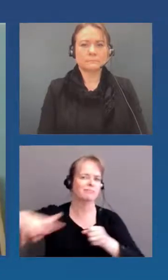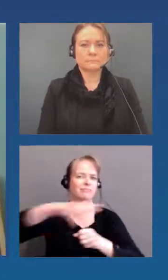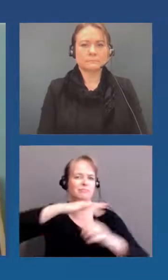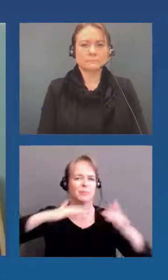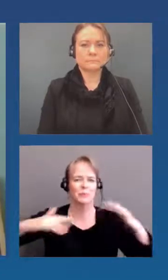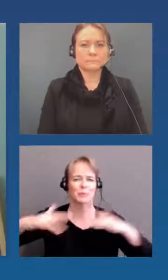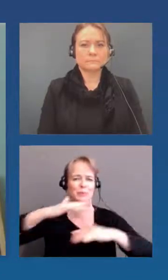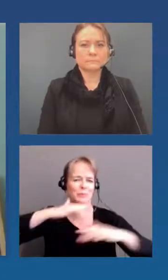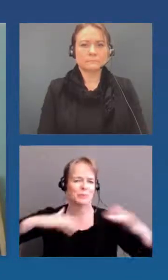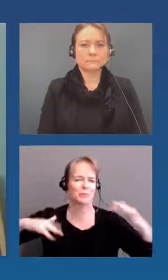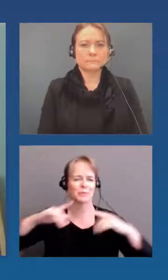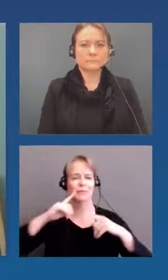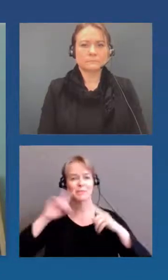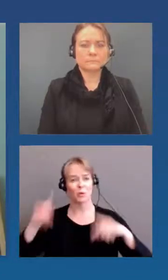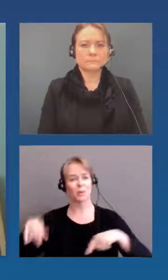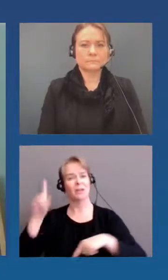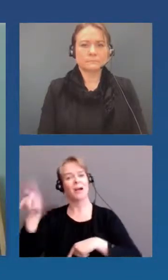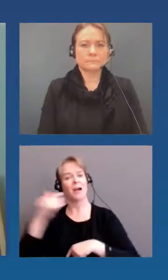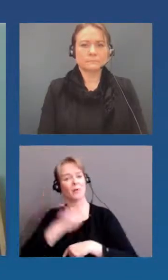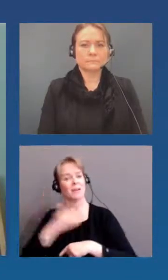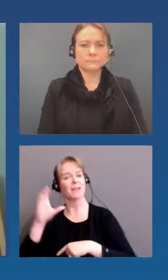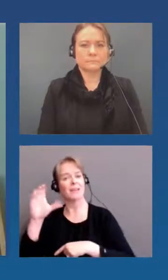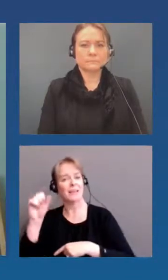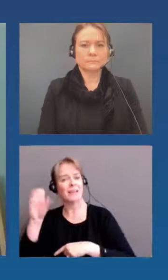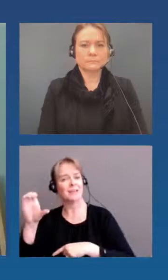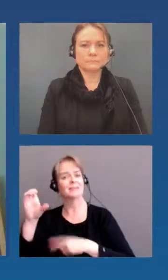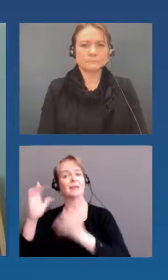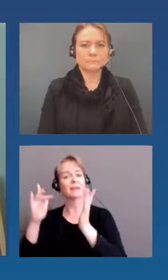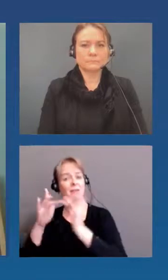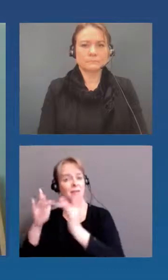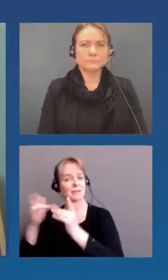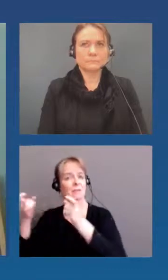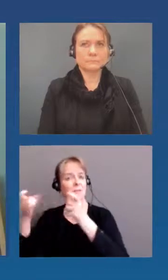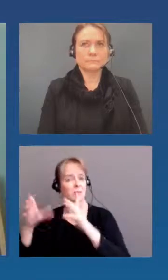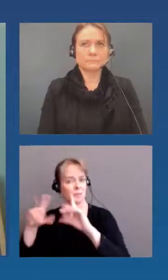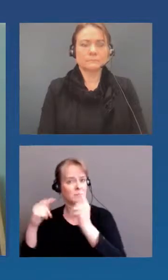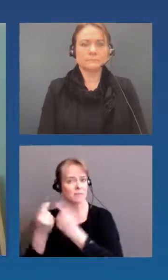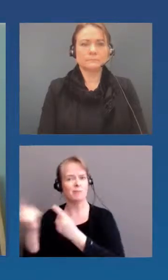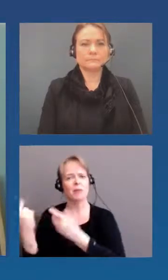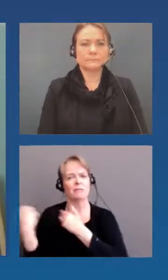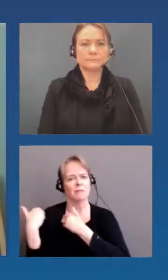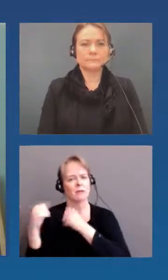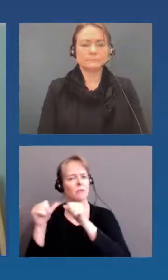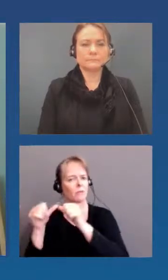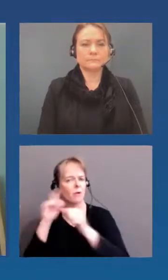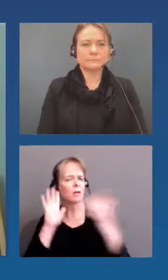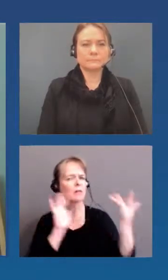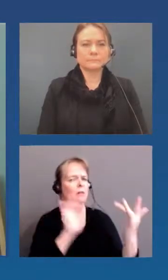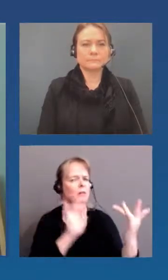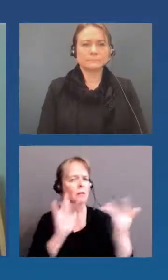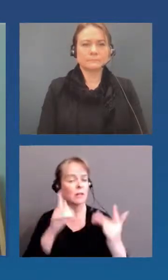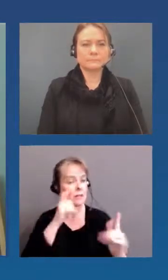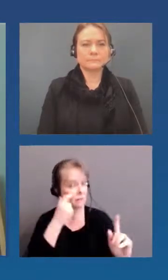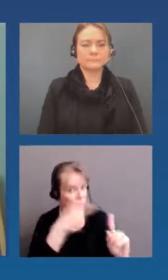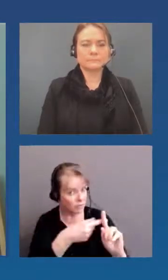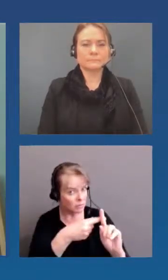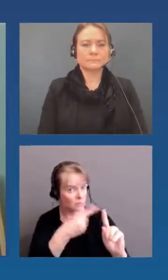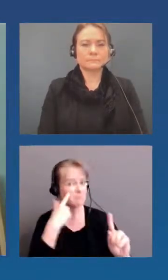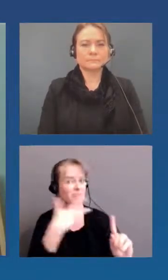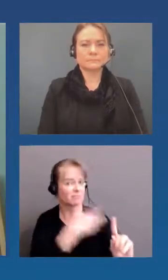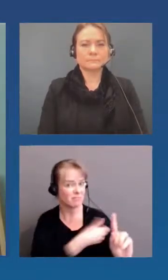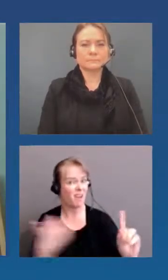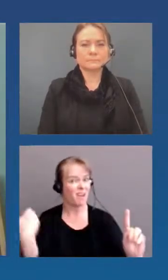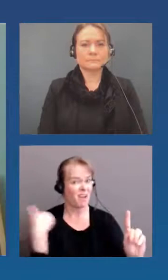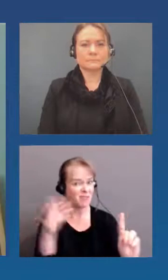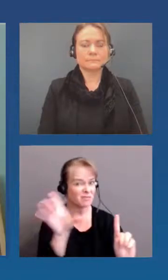and contact management team continues to follow up with every resident who tests positive for COVID-19 to identify